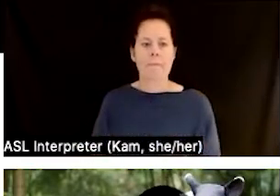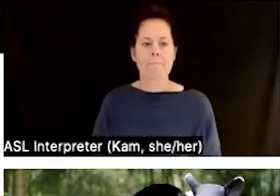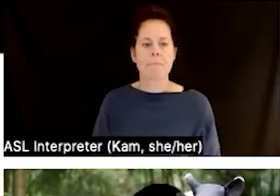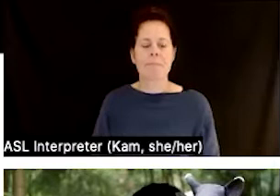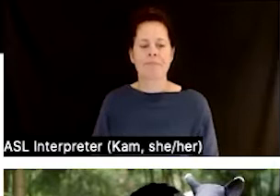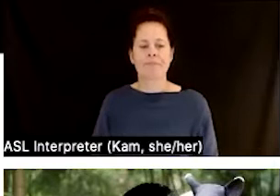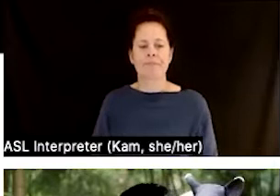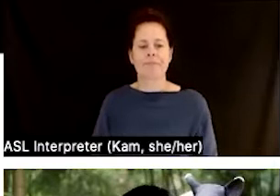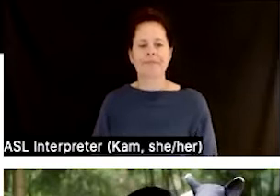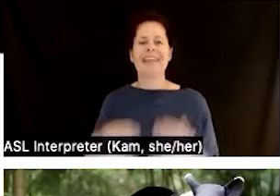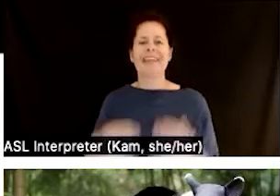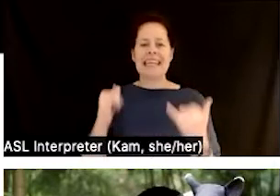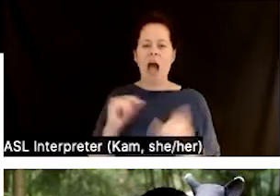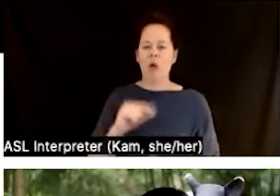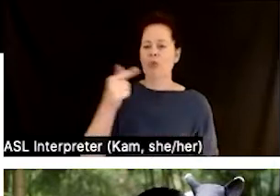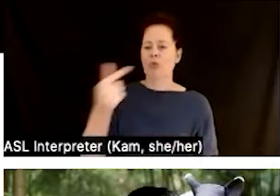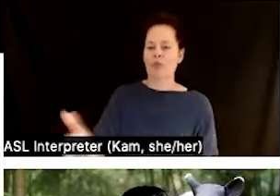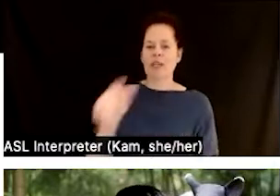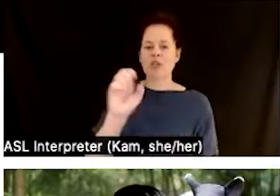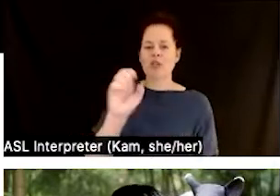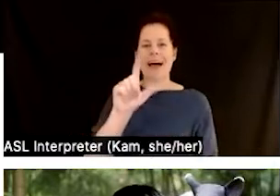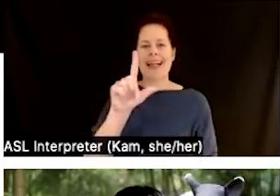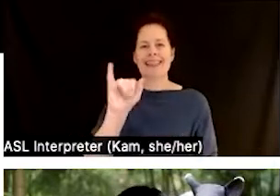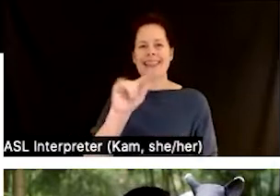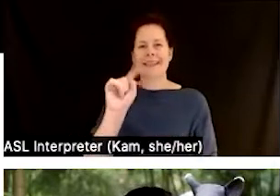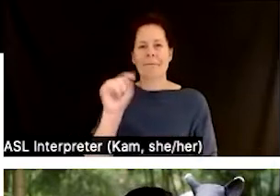And now I'm going to pass it off to Elizabeth.